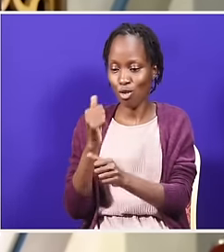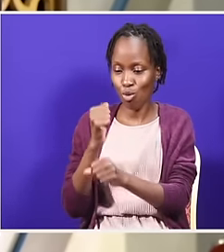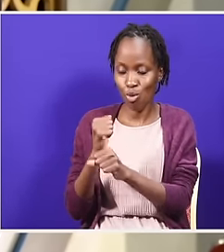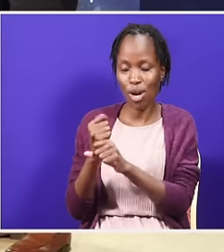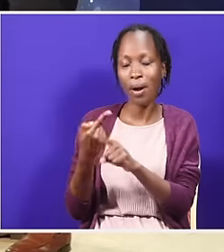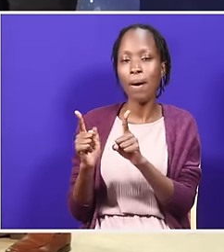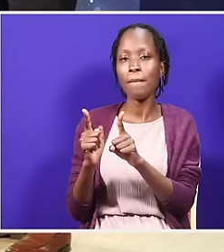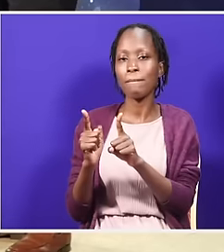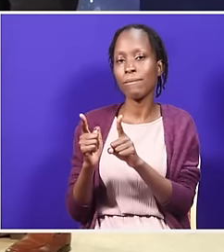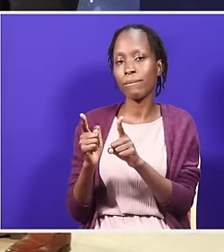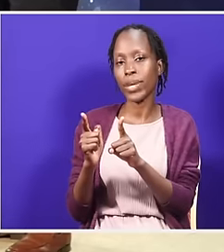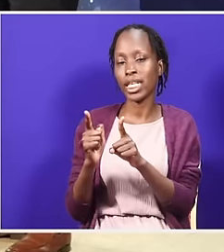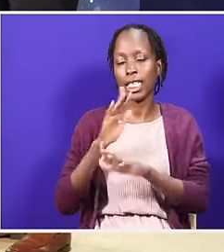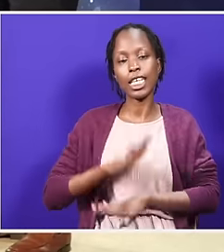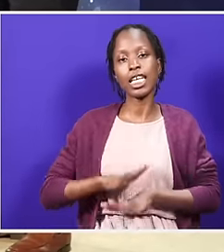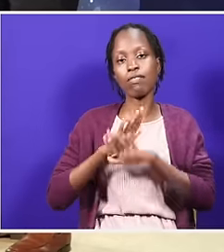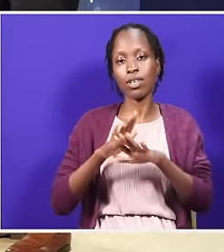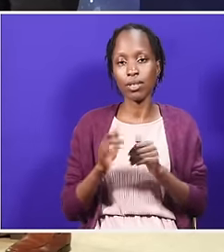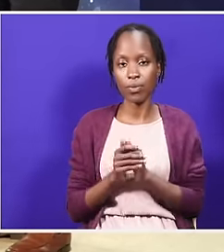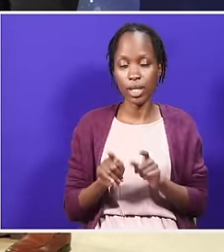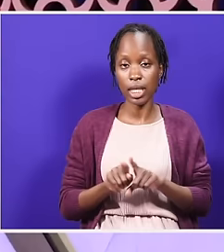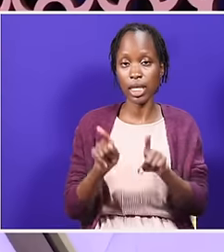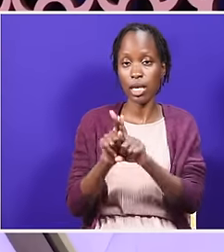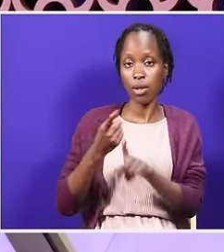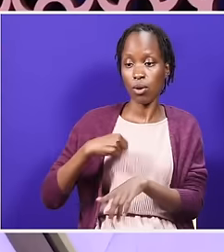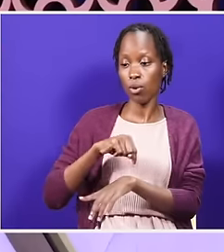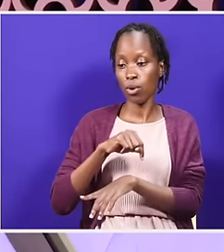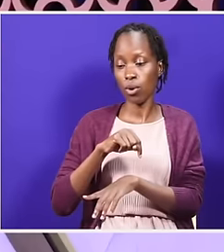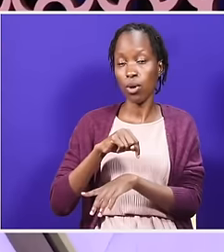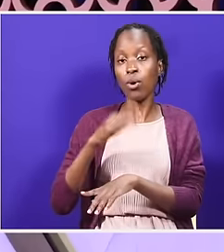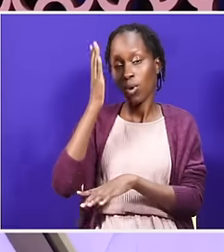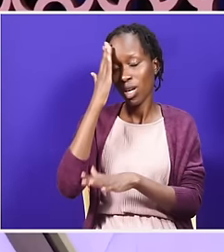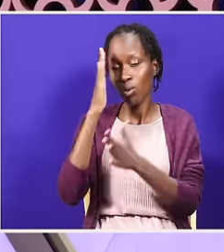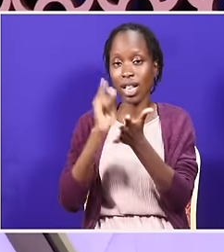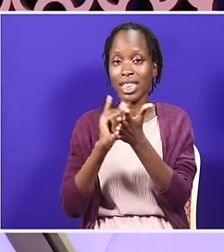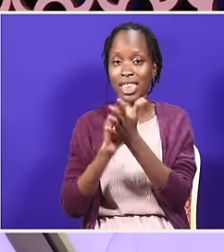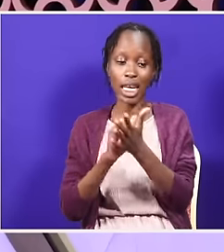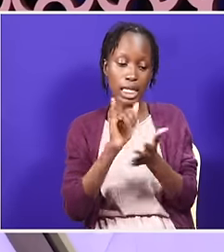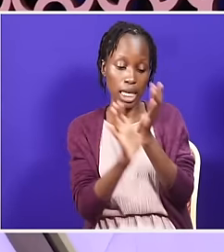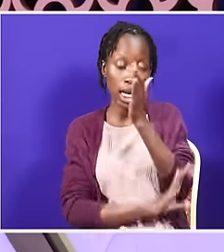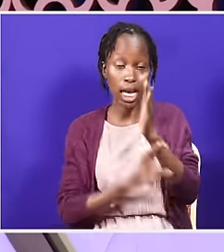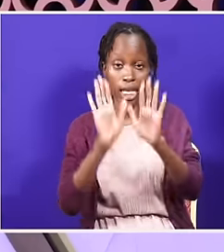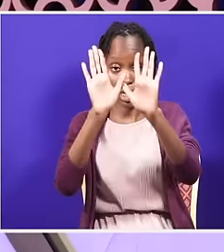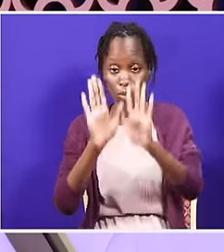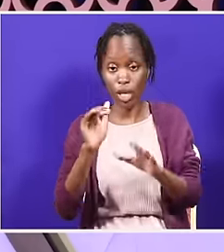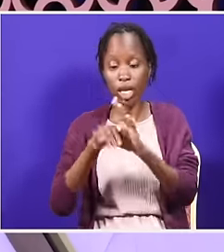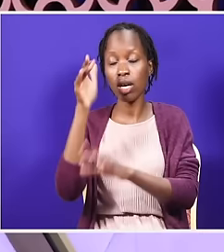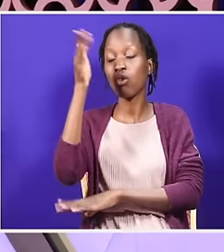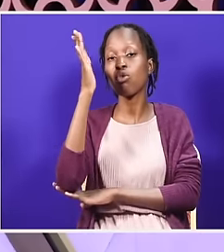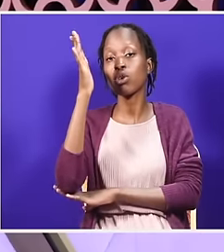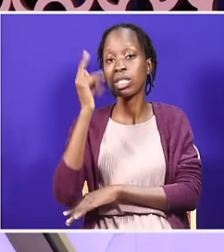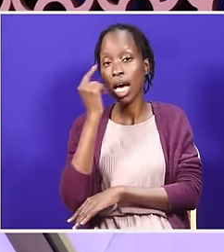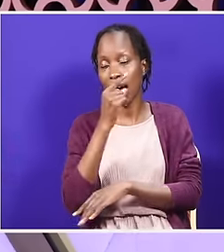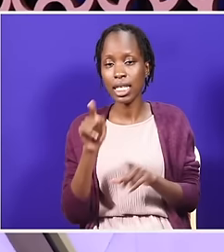it's worthwhile work. Slovakia has significance in the kingdom of God. Amen. And the team we work with are working